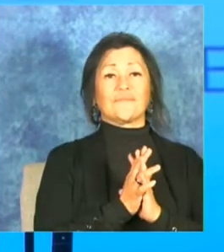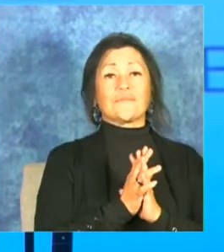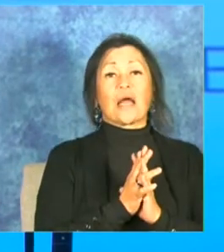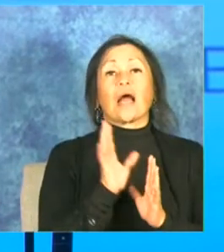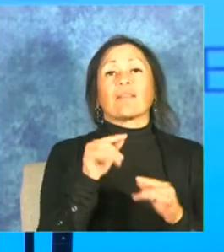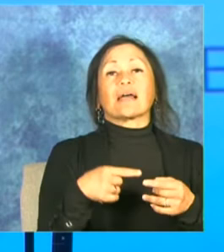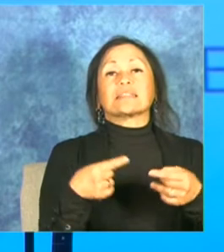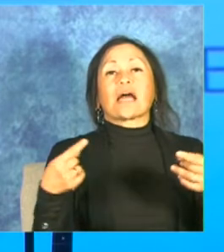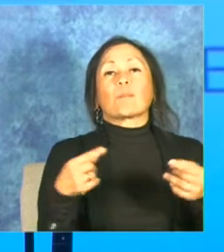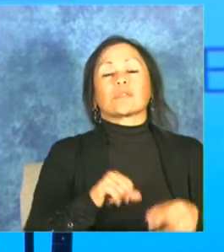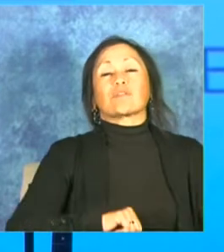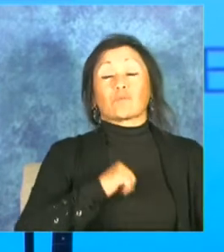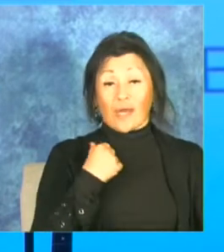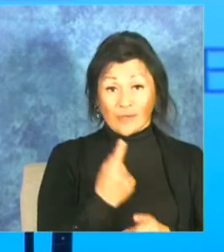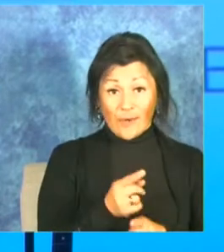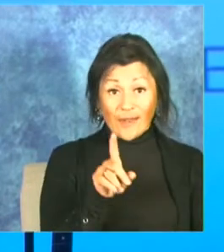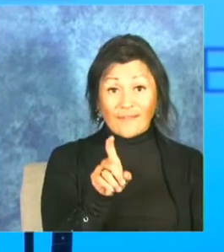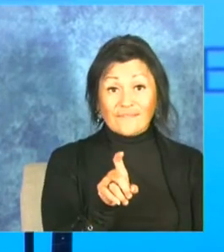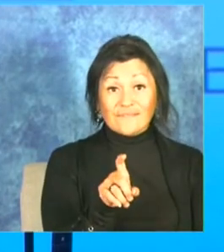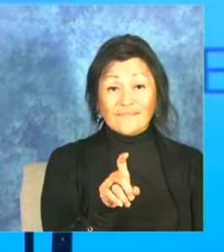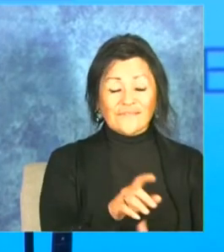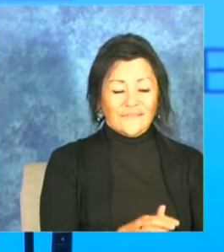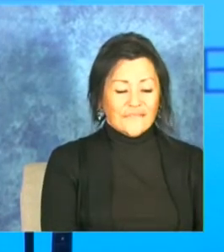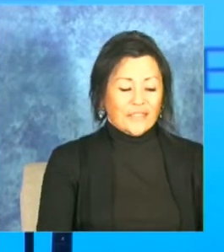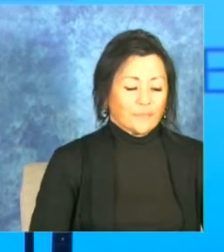That's the opposite of pride, correct?